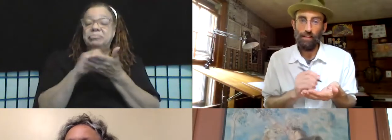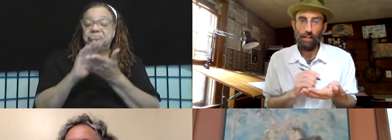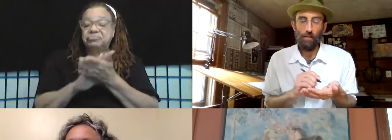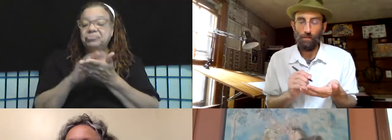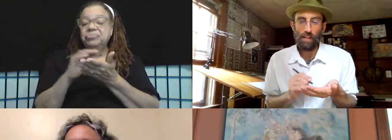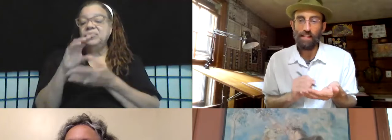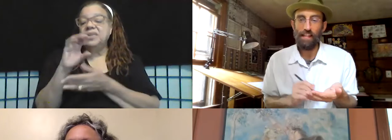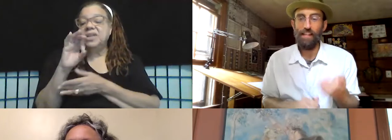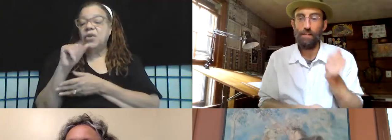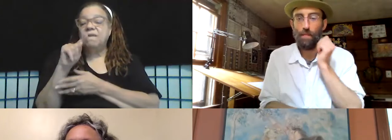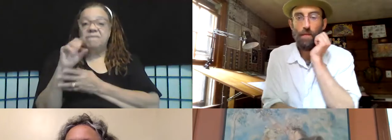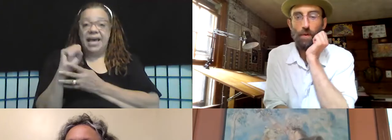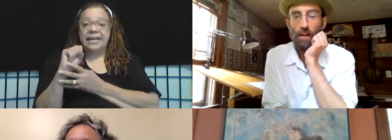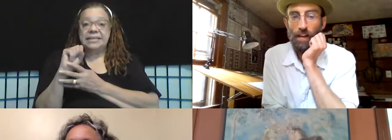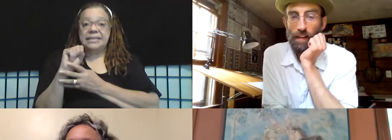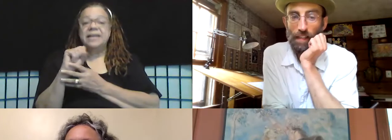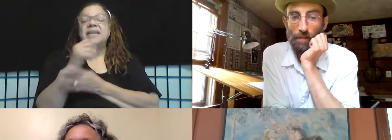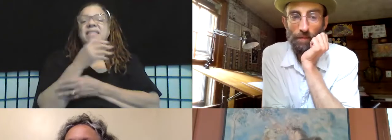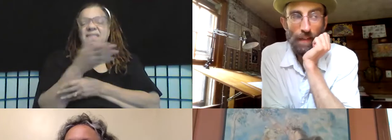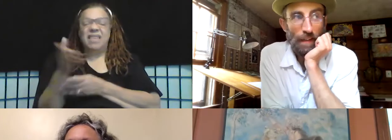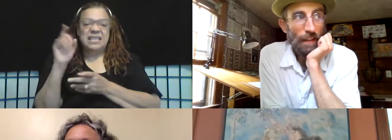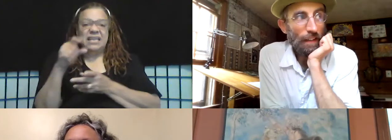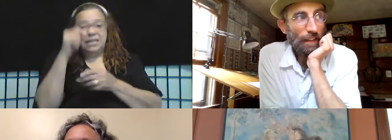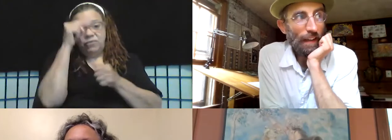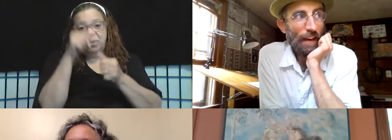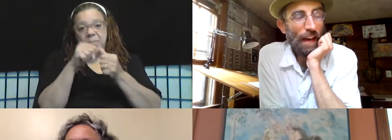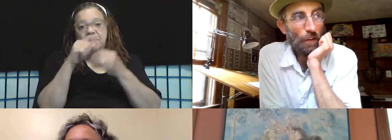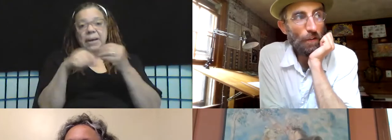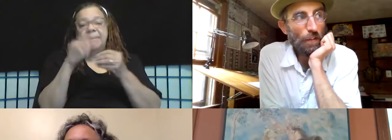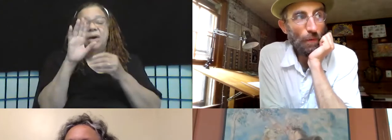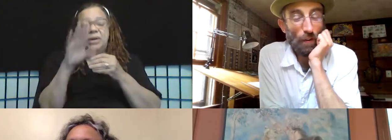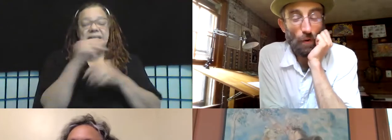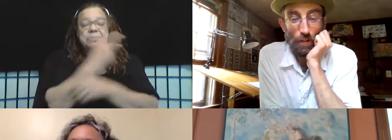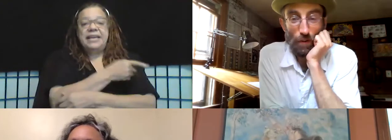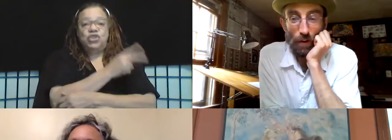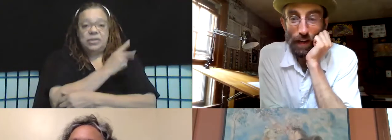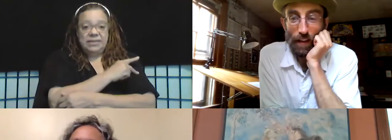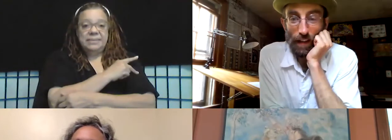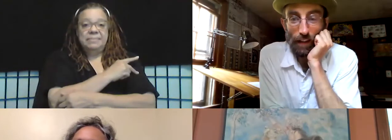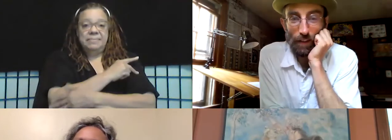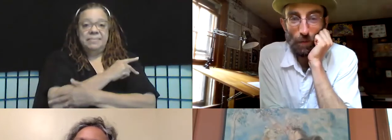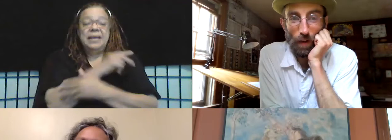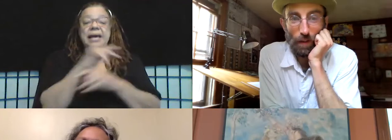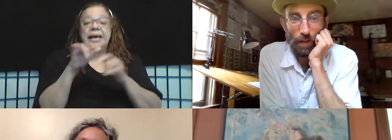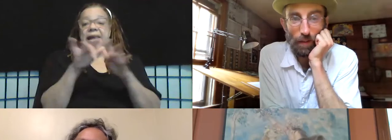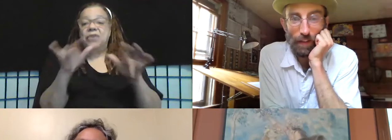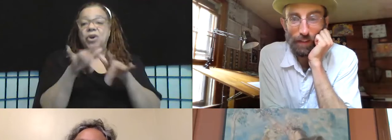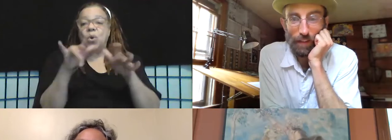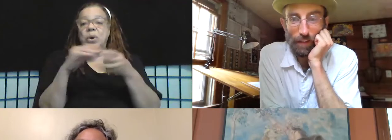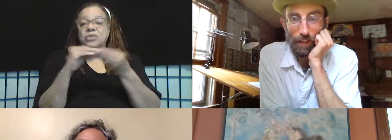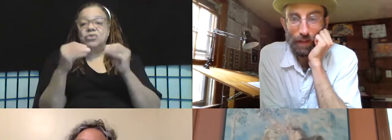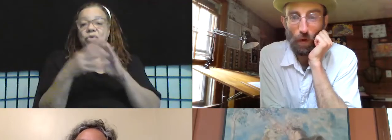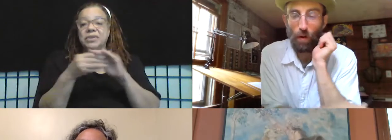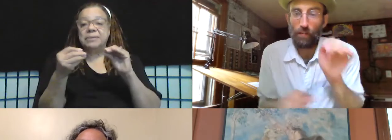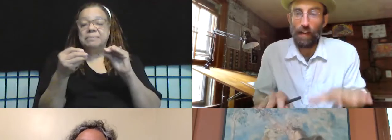and little things he needed to remember. And that urge to record story, I think, is what